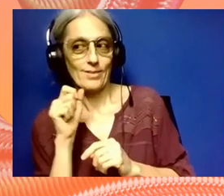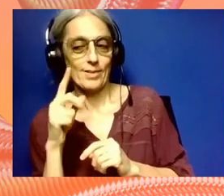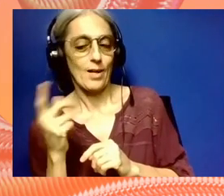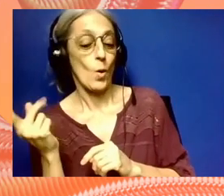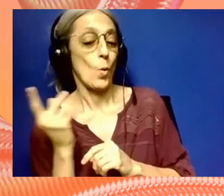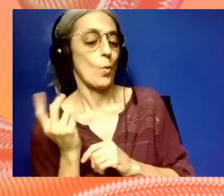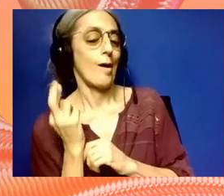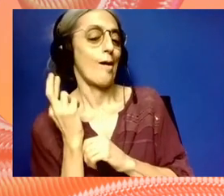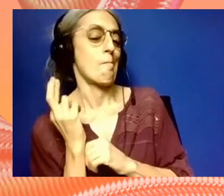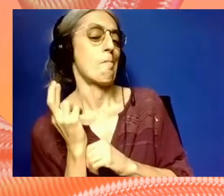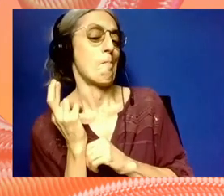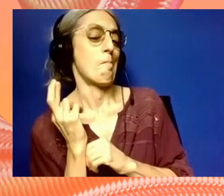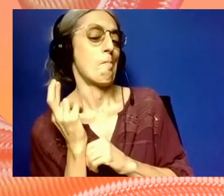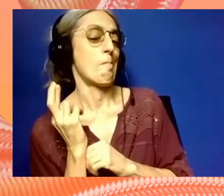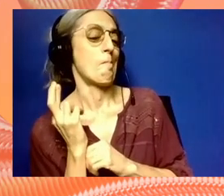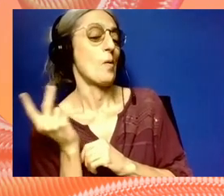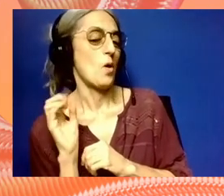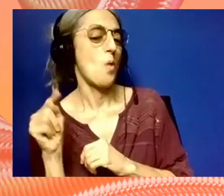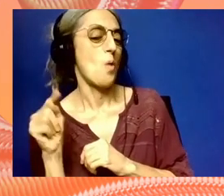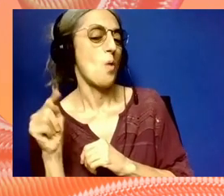almost